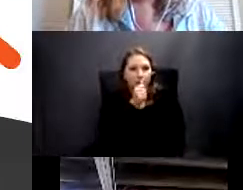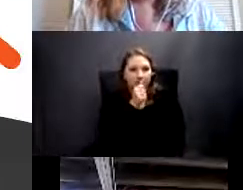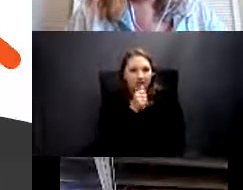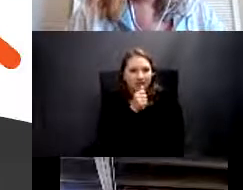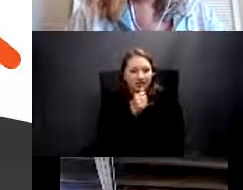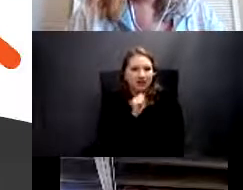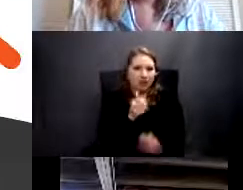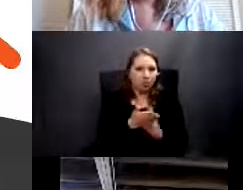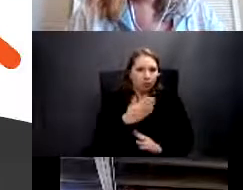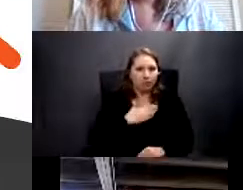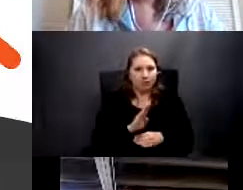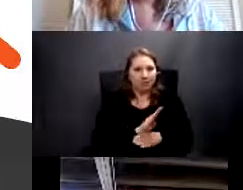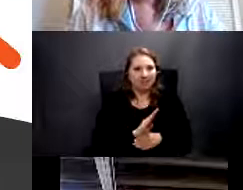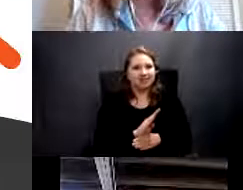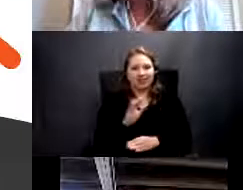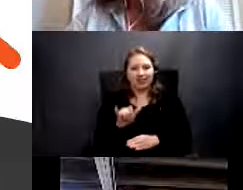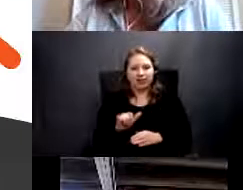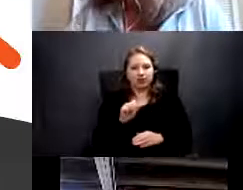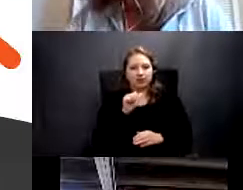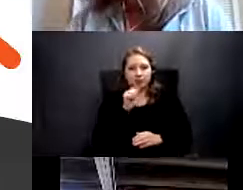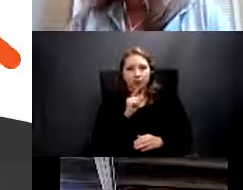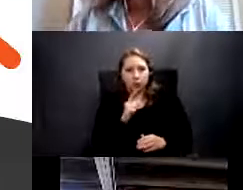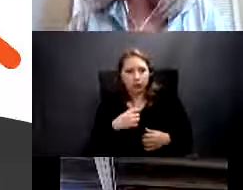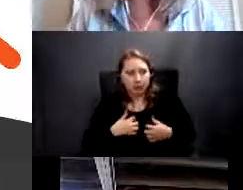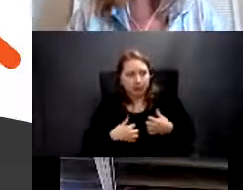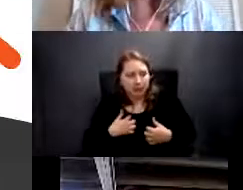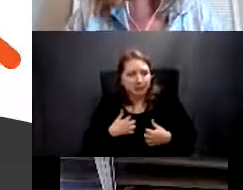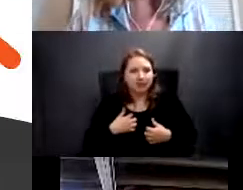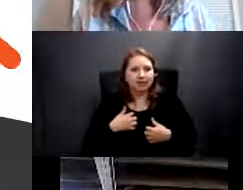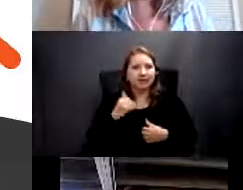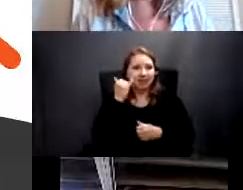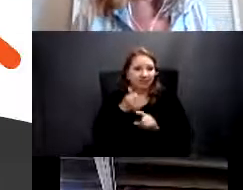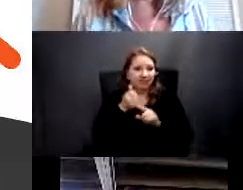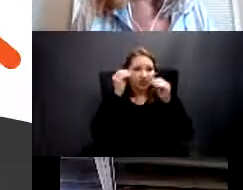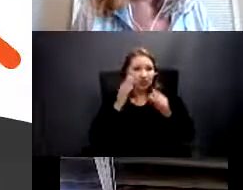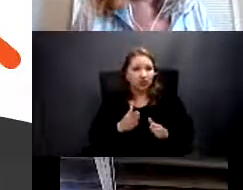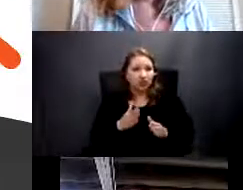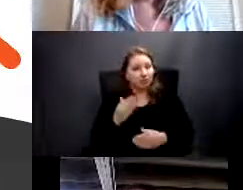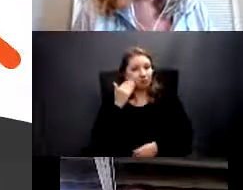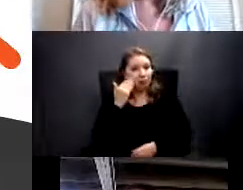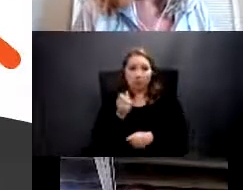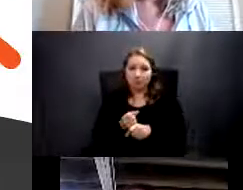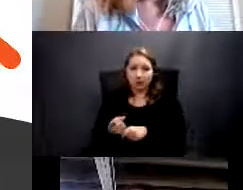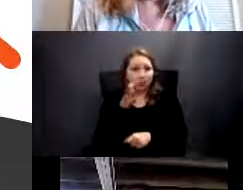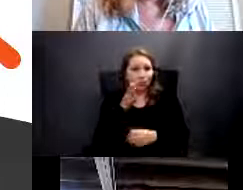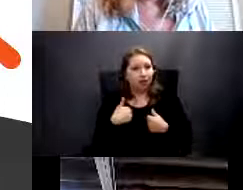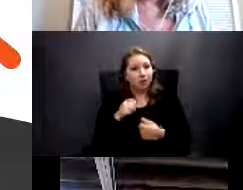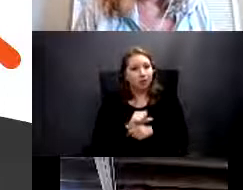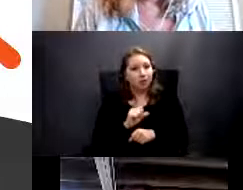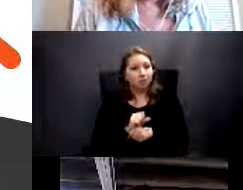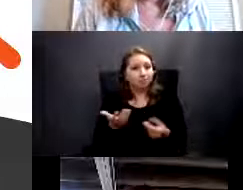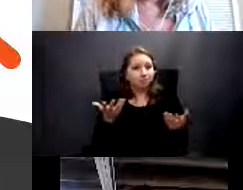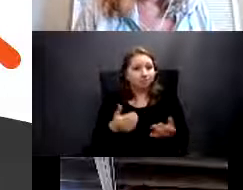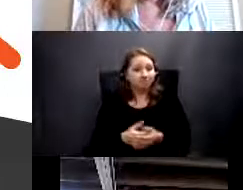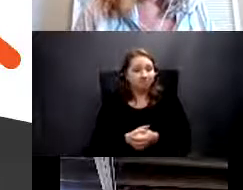And just the uncertainty. Being a teacher, you're always going to have a job next year. And